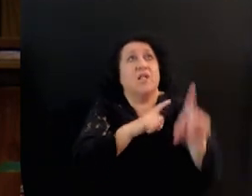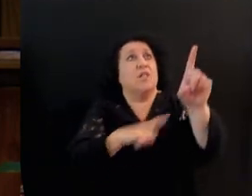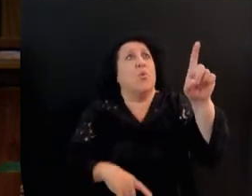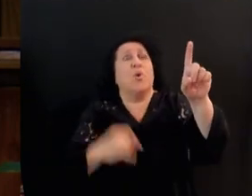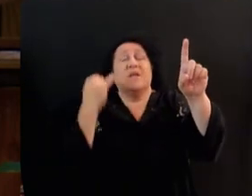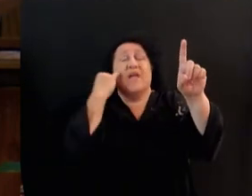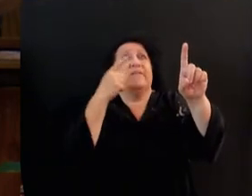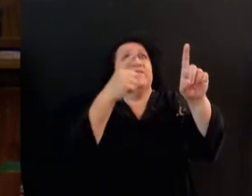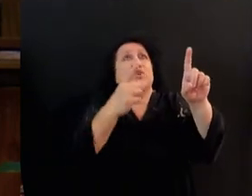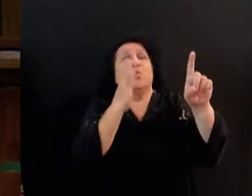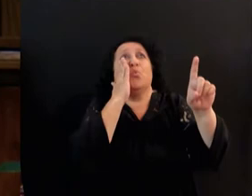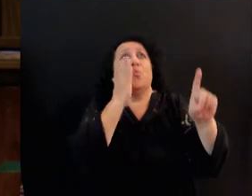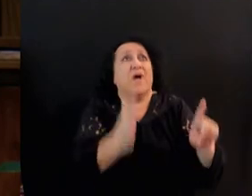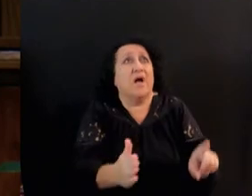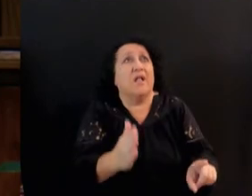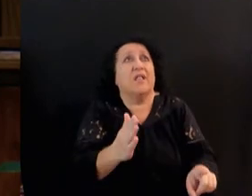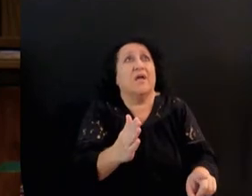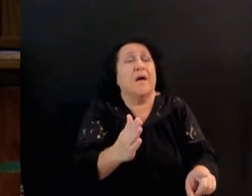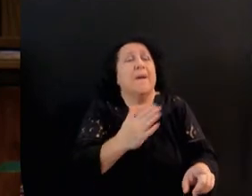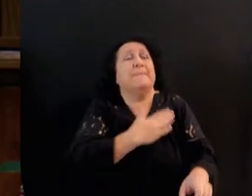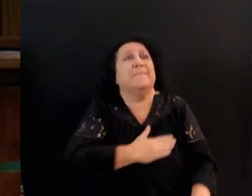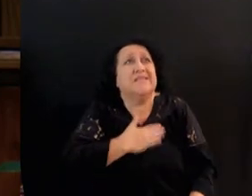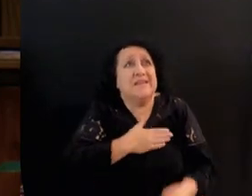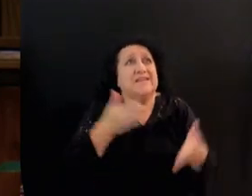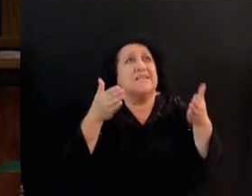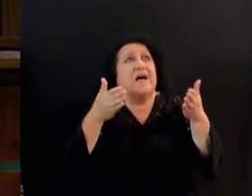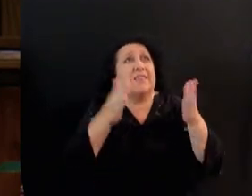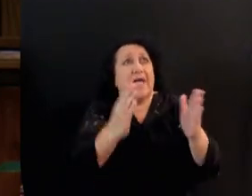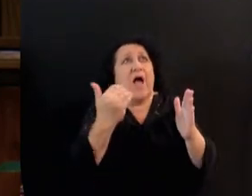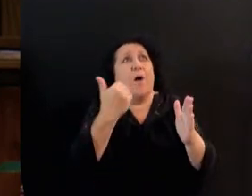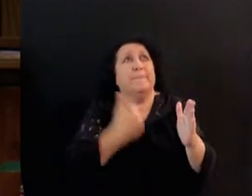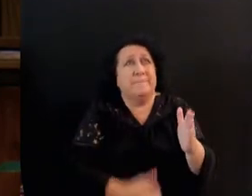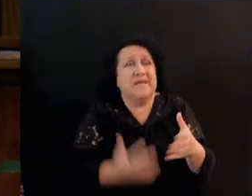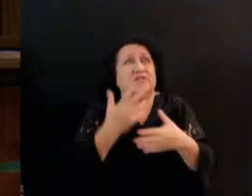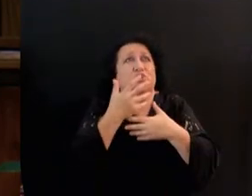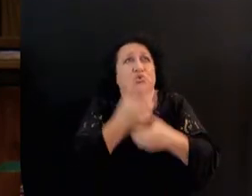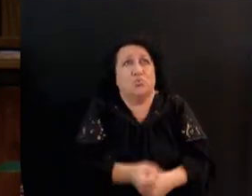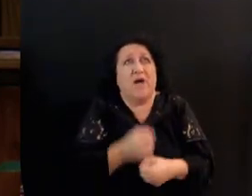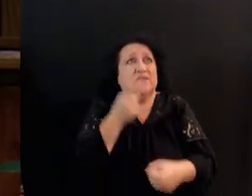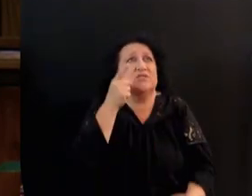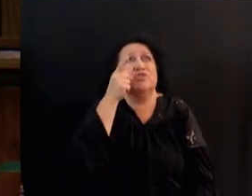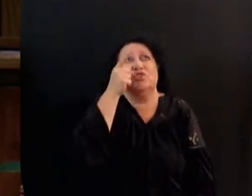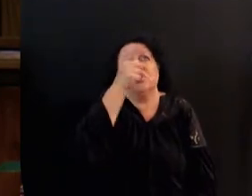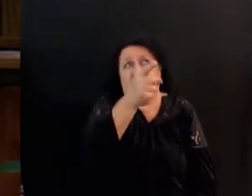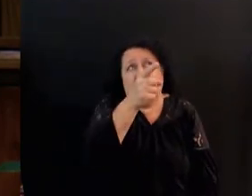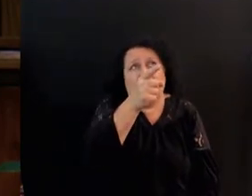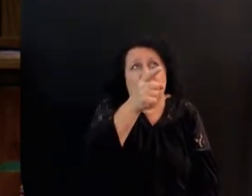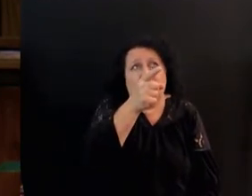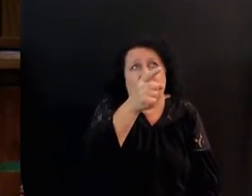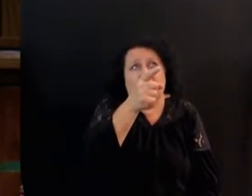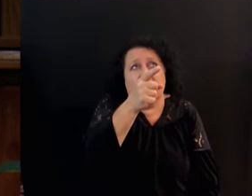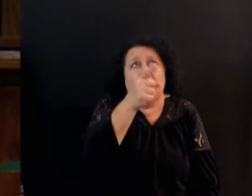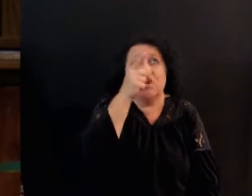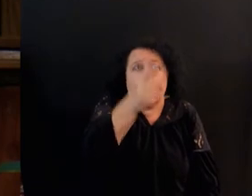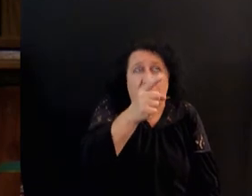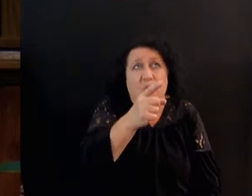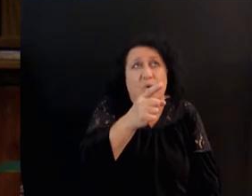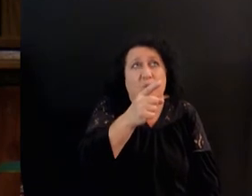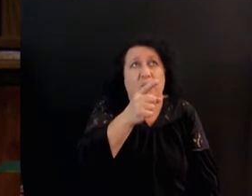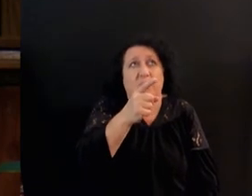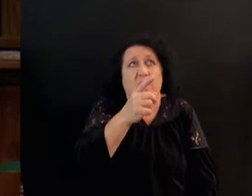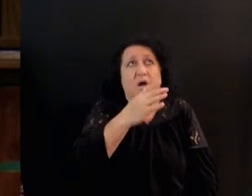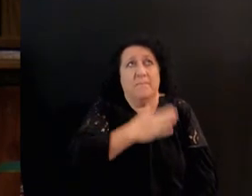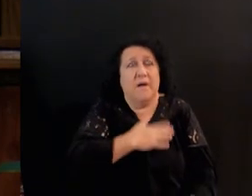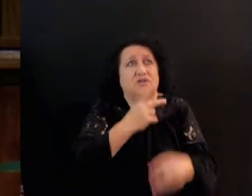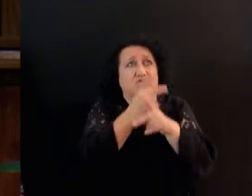will, please allow me to trust you as my shepherd,